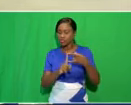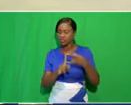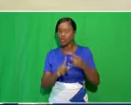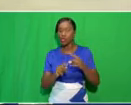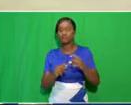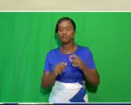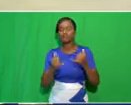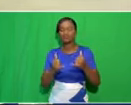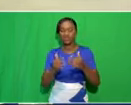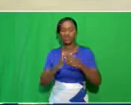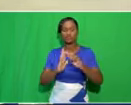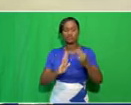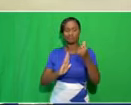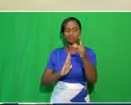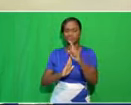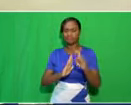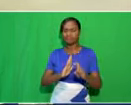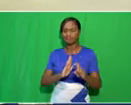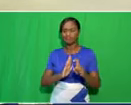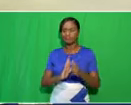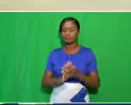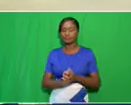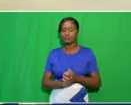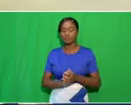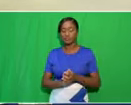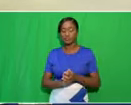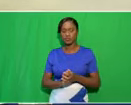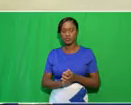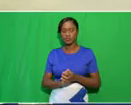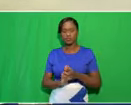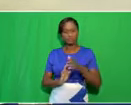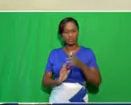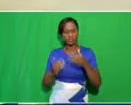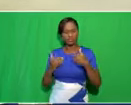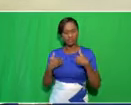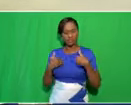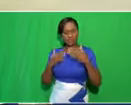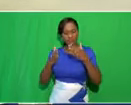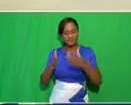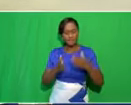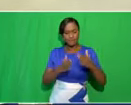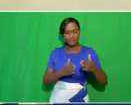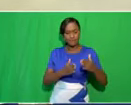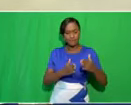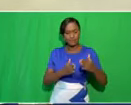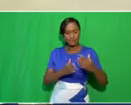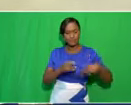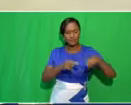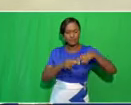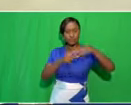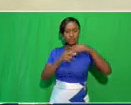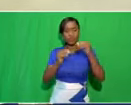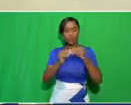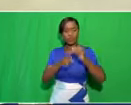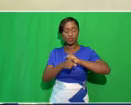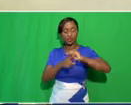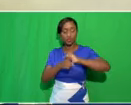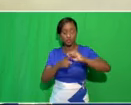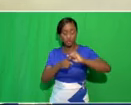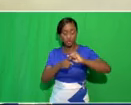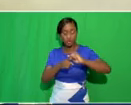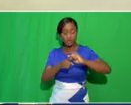other questions. Are there plans to increase the amount of training and guidelines for teachers